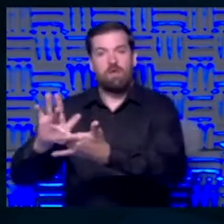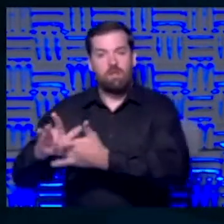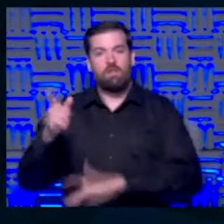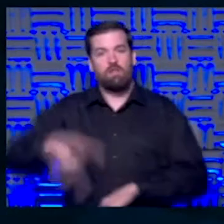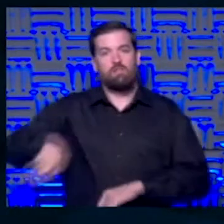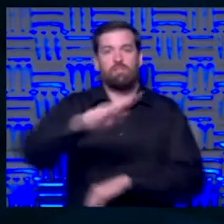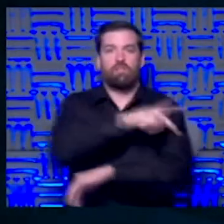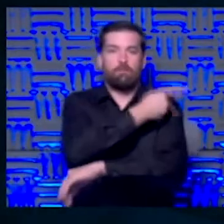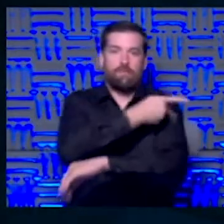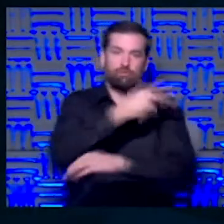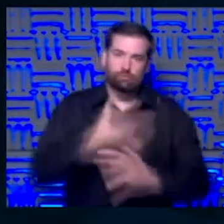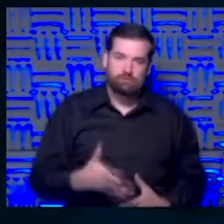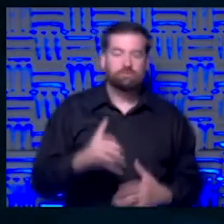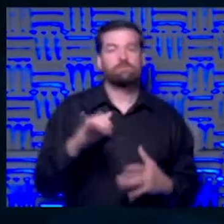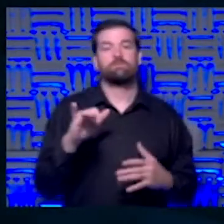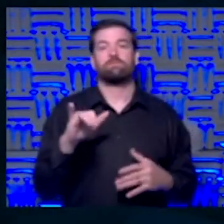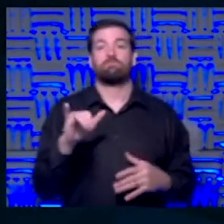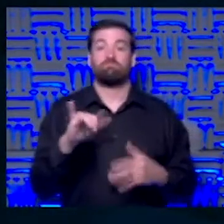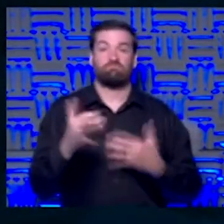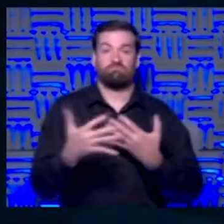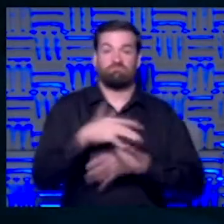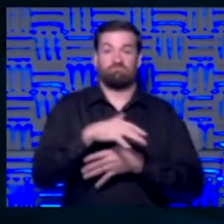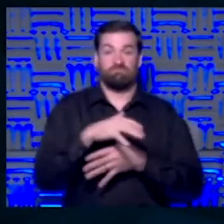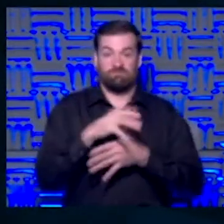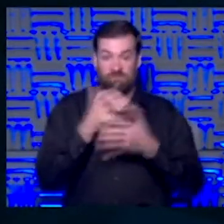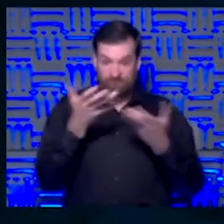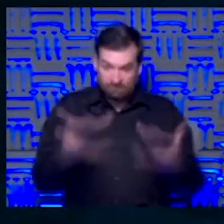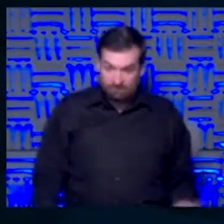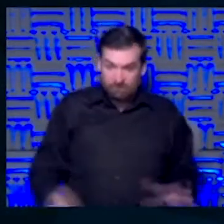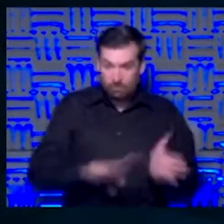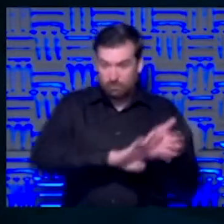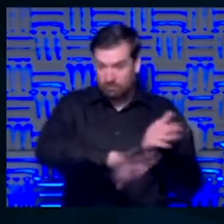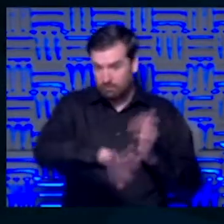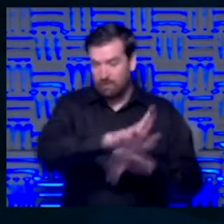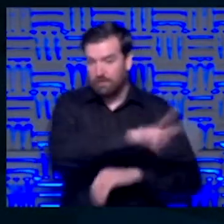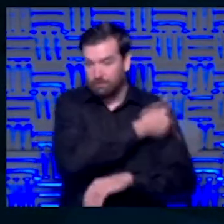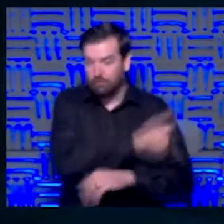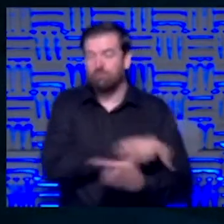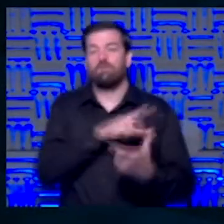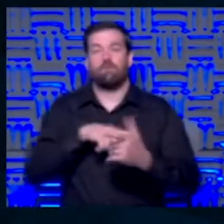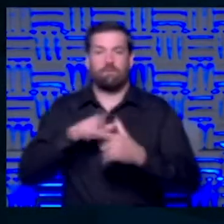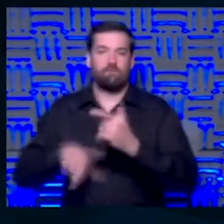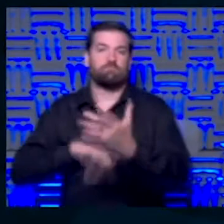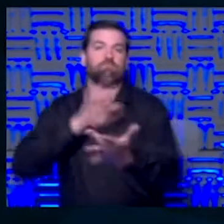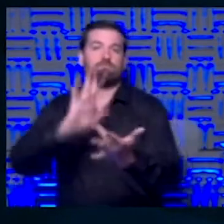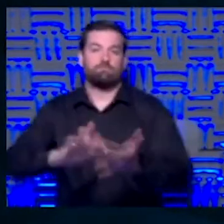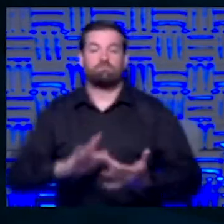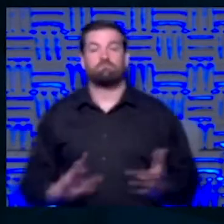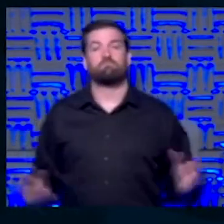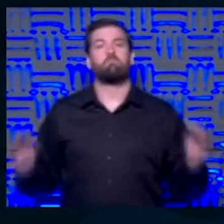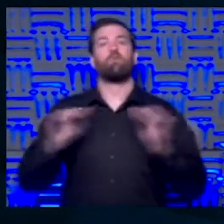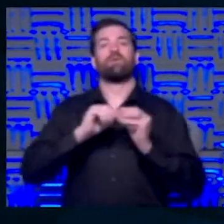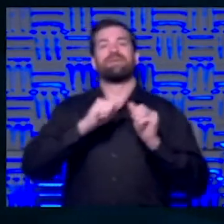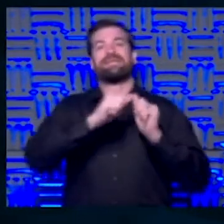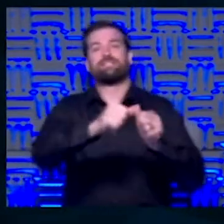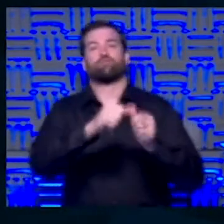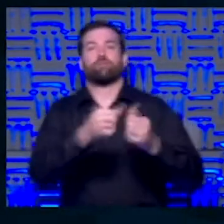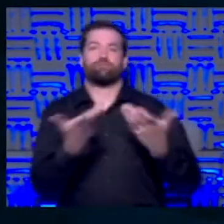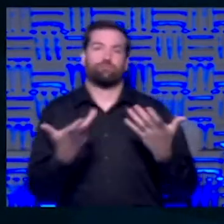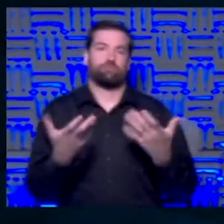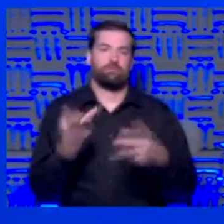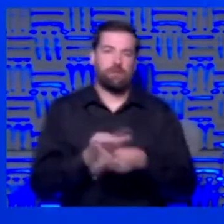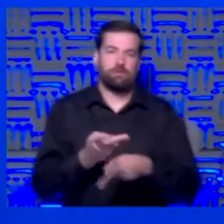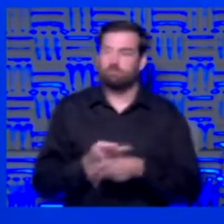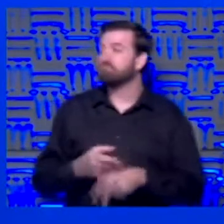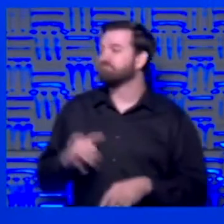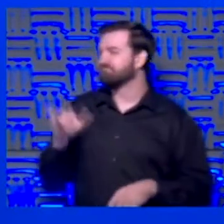patients as well, primarily even after they are released from the hospital. So it's that extra continuation of care.